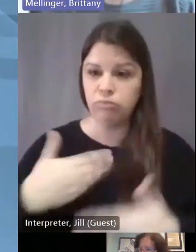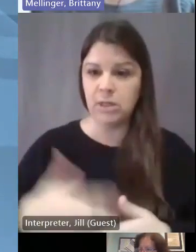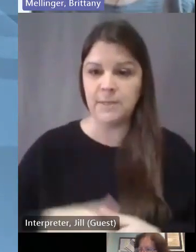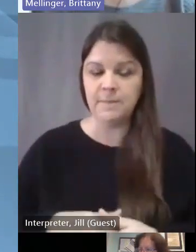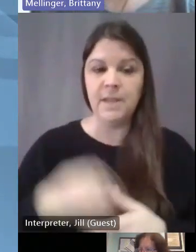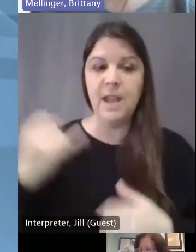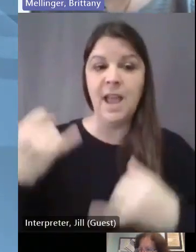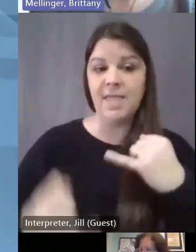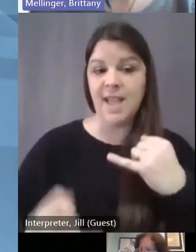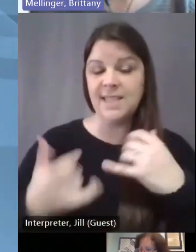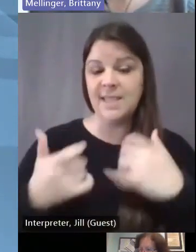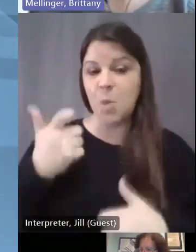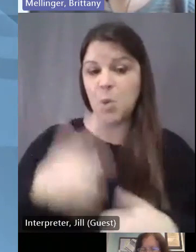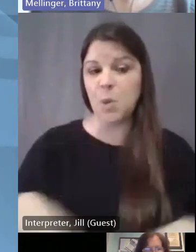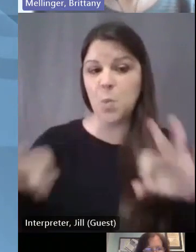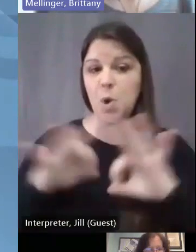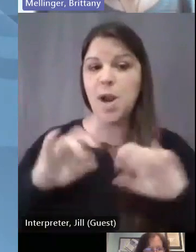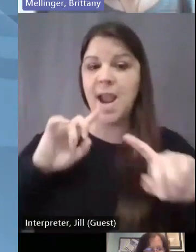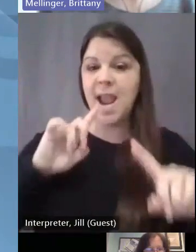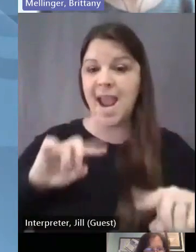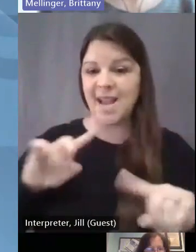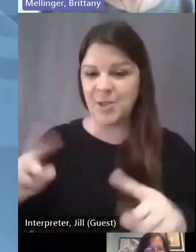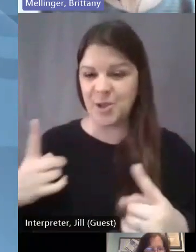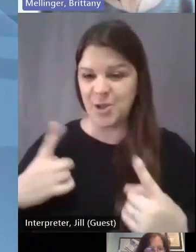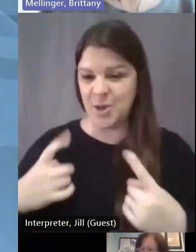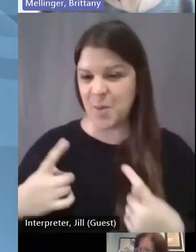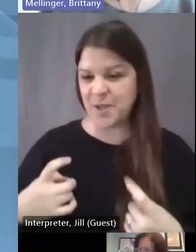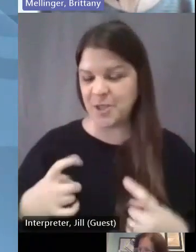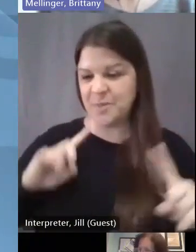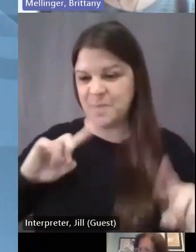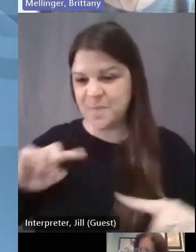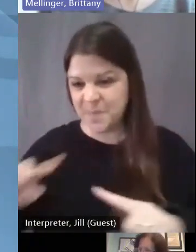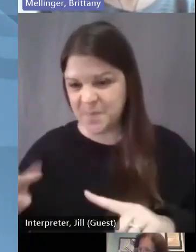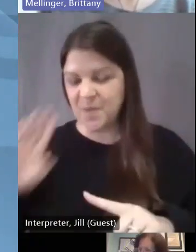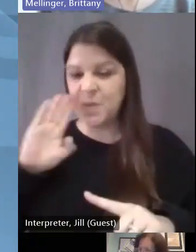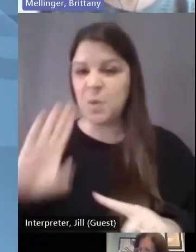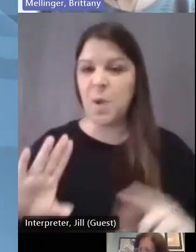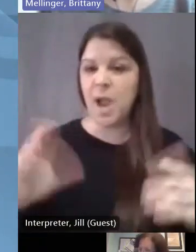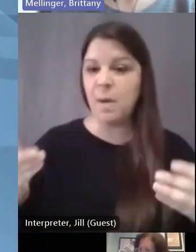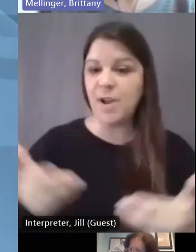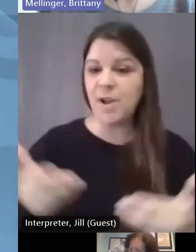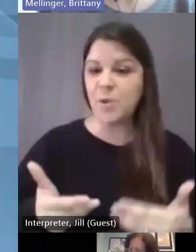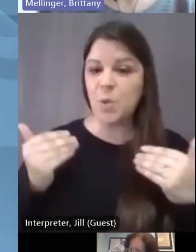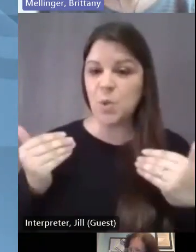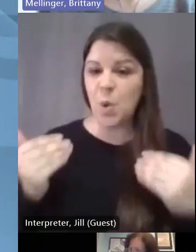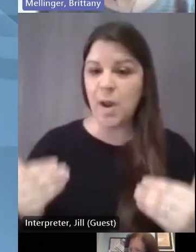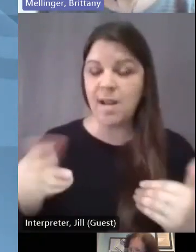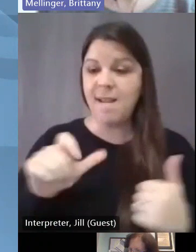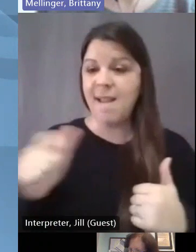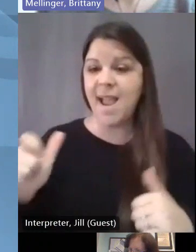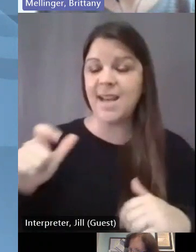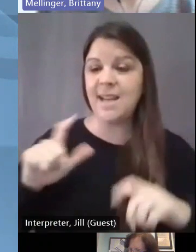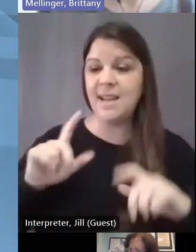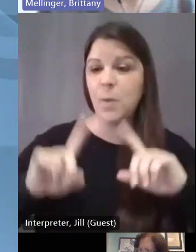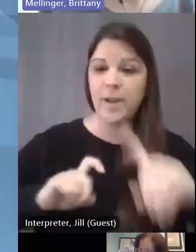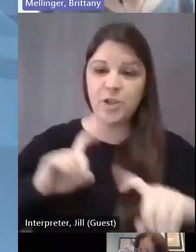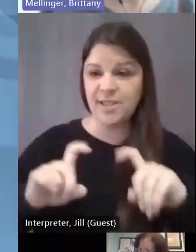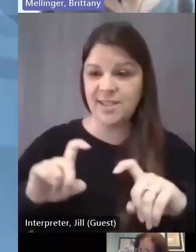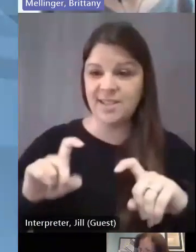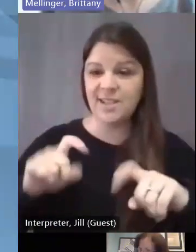lastly, and perhaps most importantly, we're going to answer your questions. So I'd like to invite you to go ahead and put any questions you have